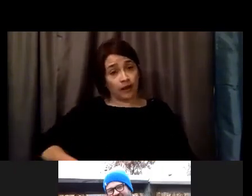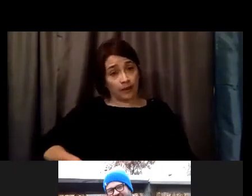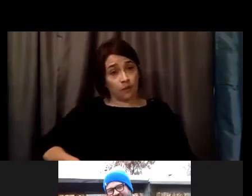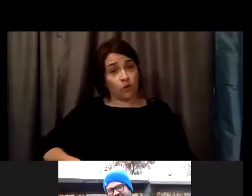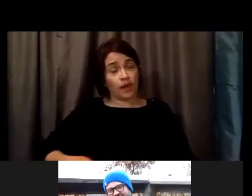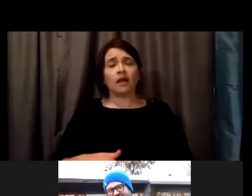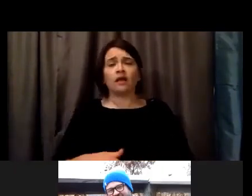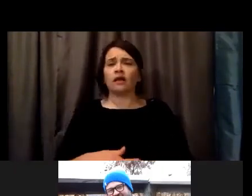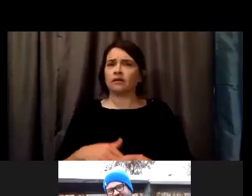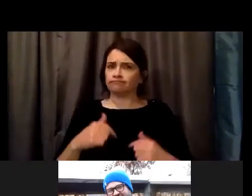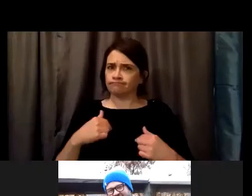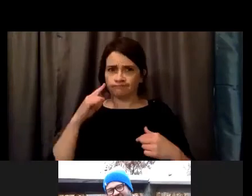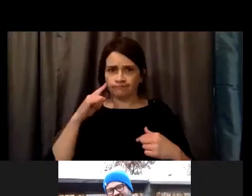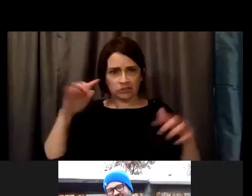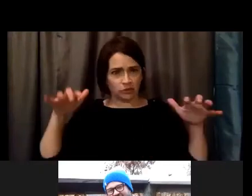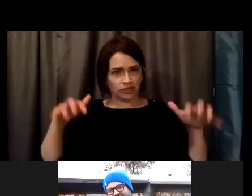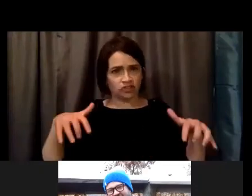me.